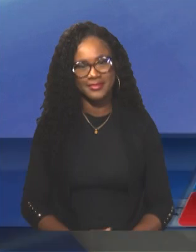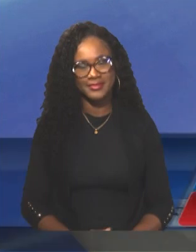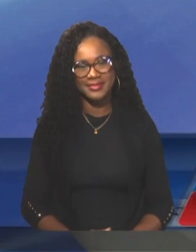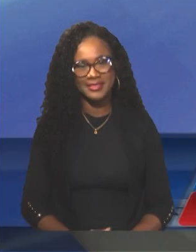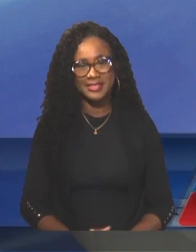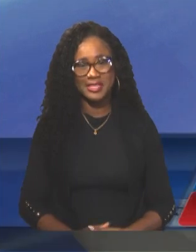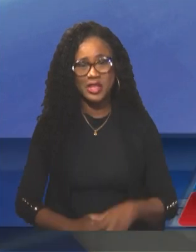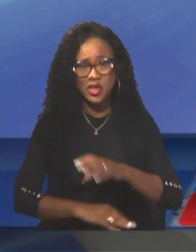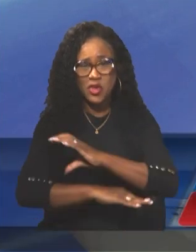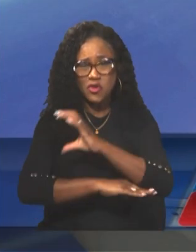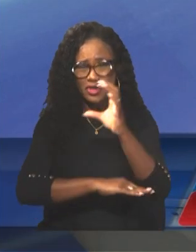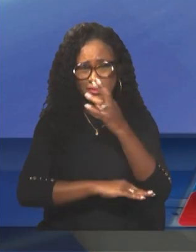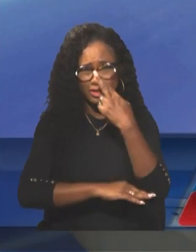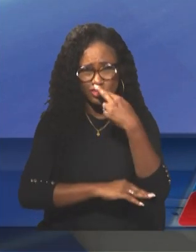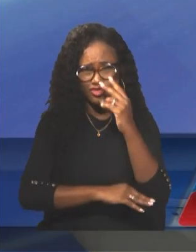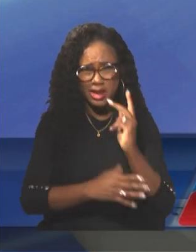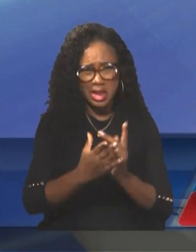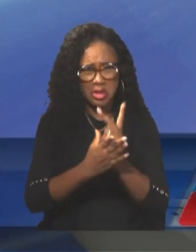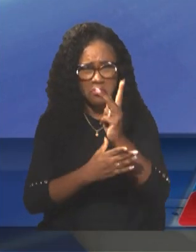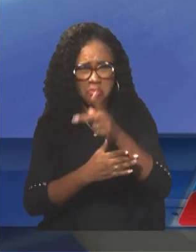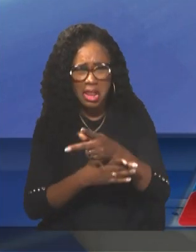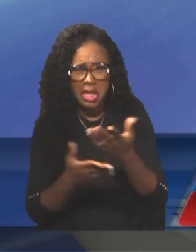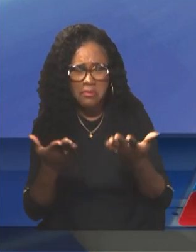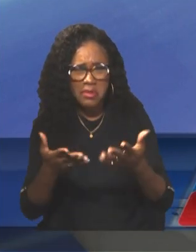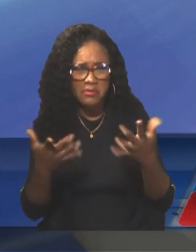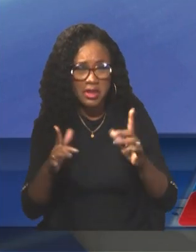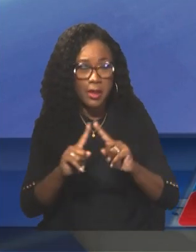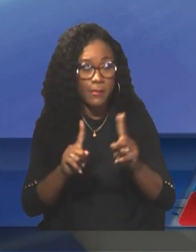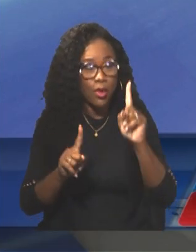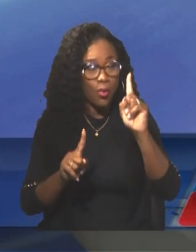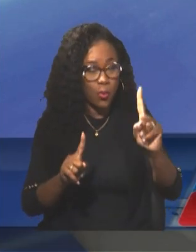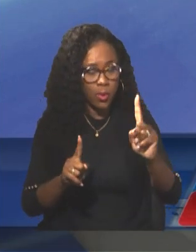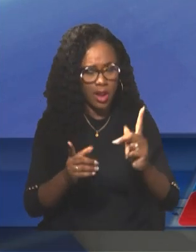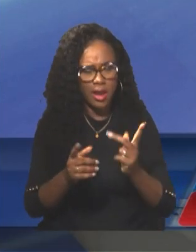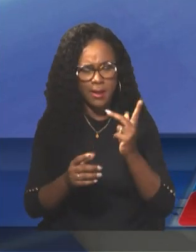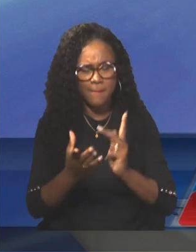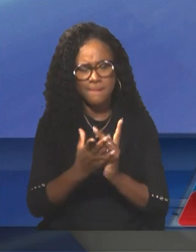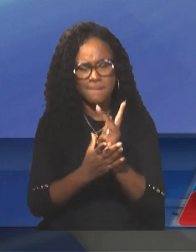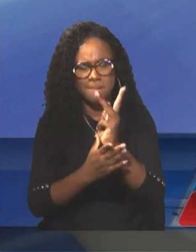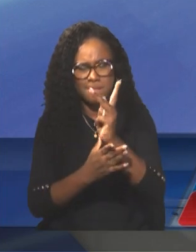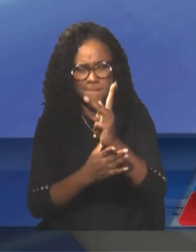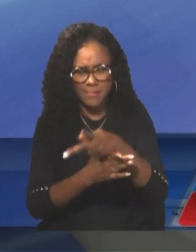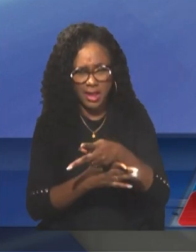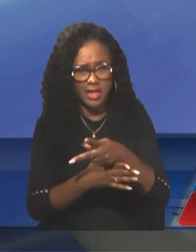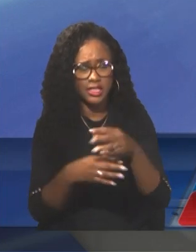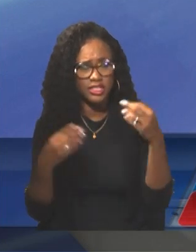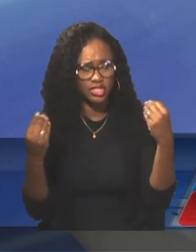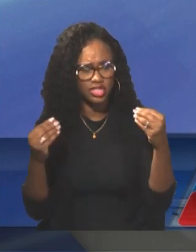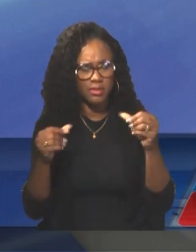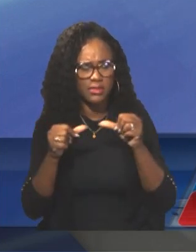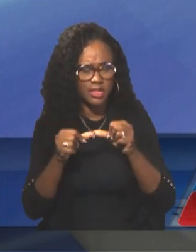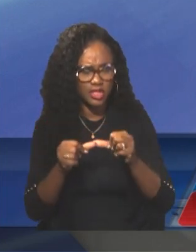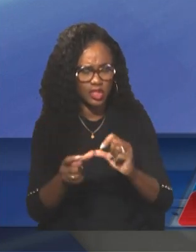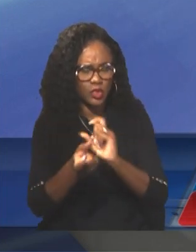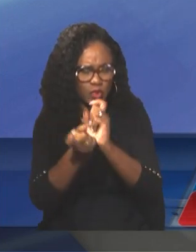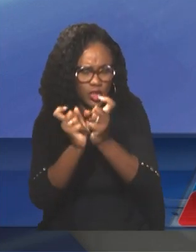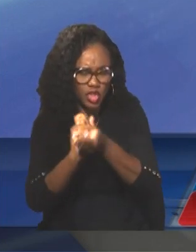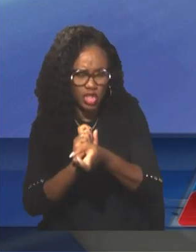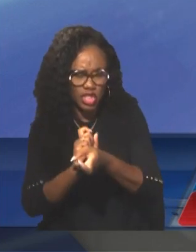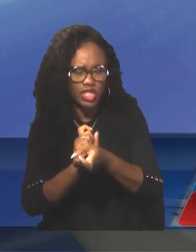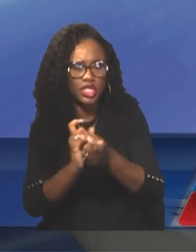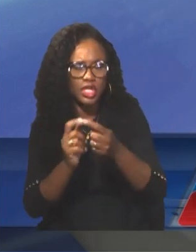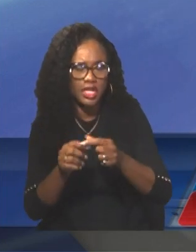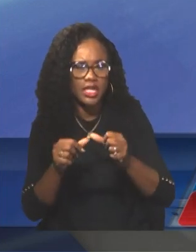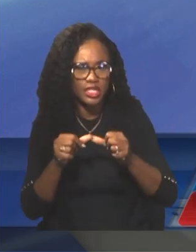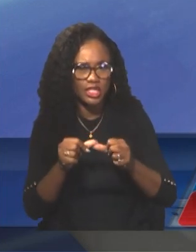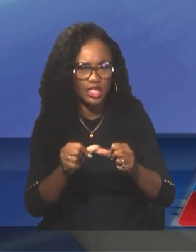Poinsettia and Christmas may be over, but one plant nursery in Central Trinidad says it is constantly changing its production to keep up